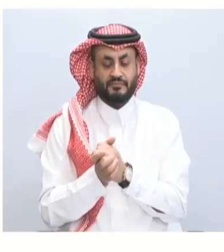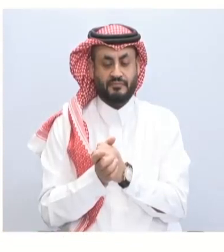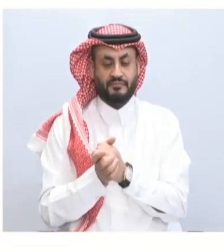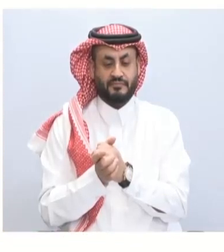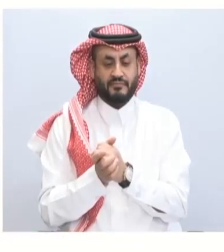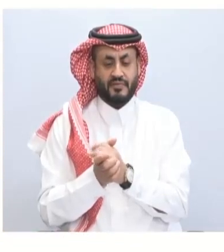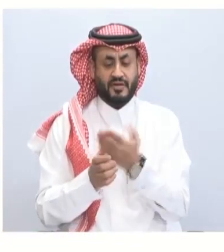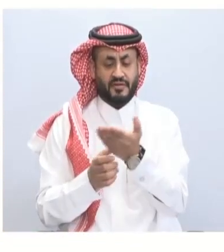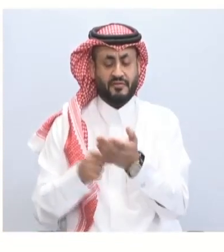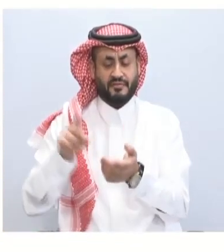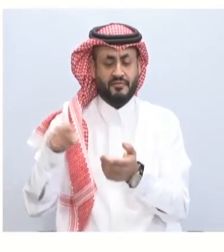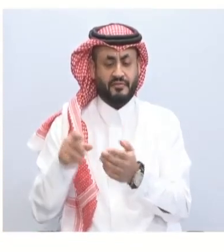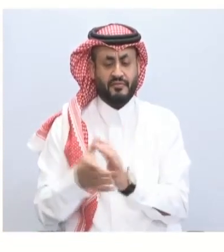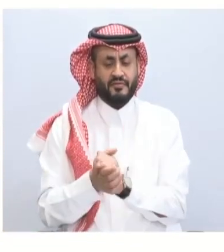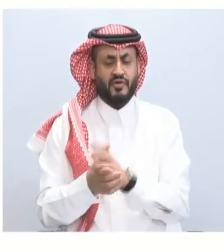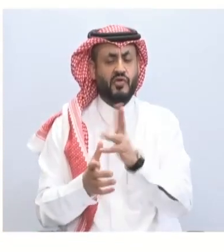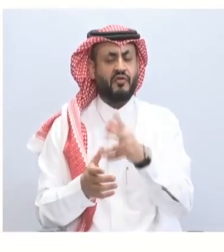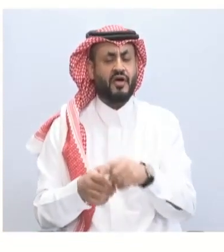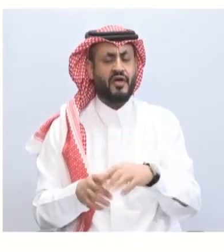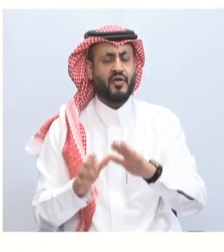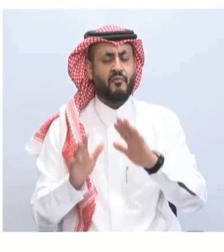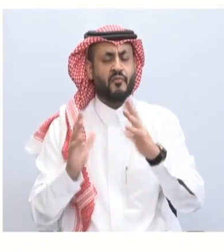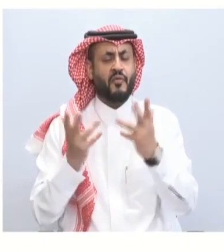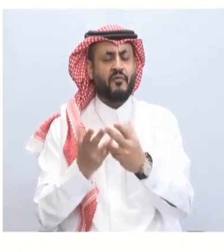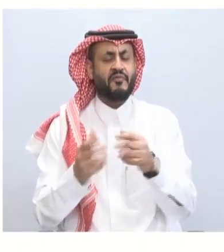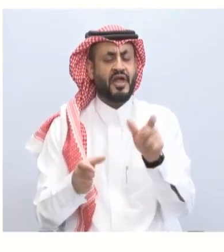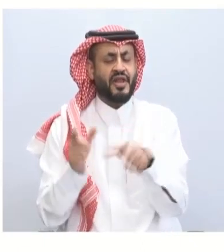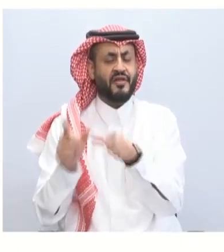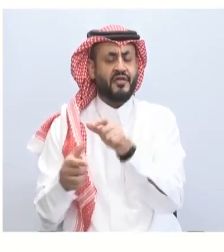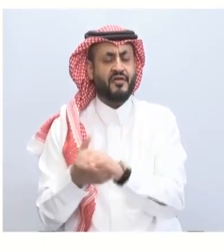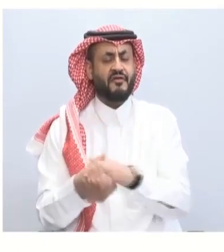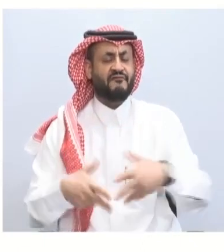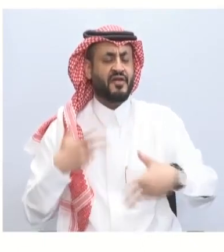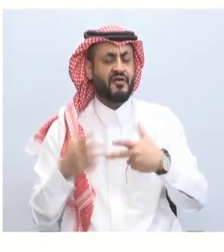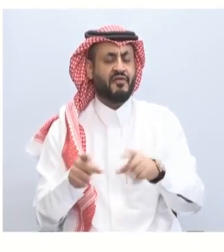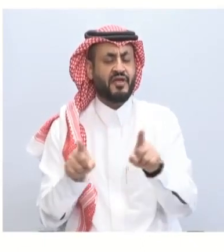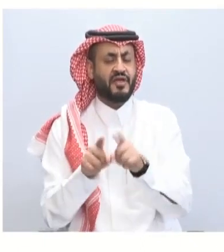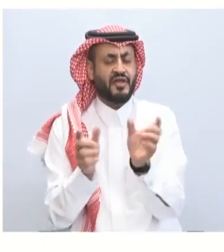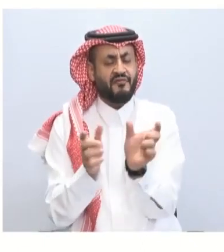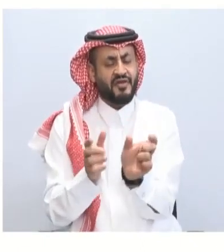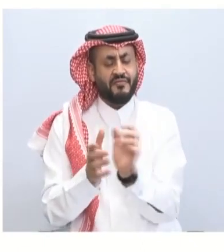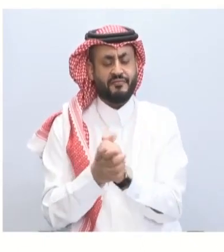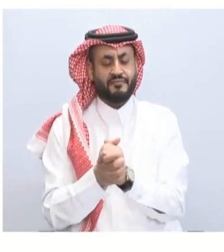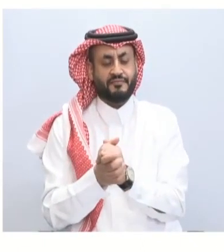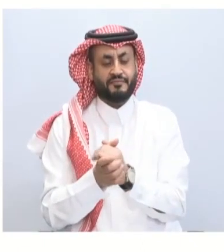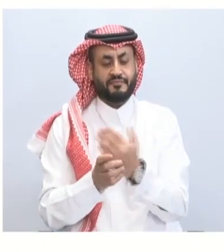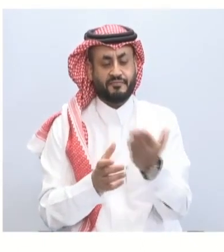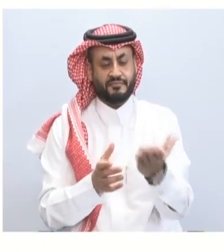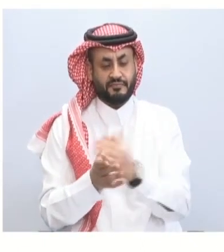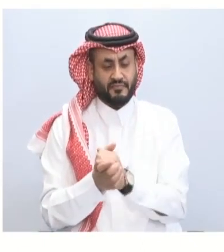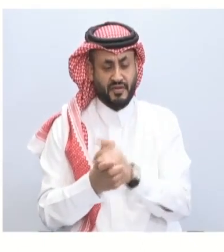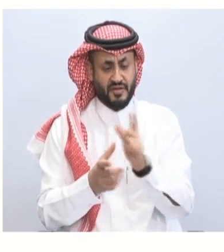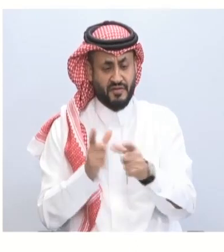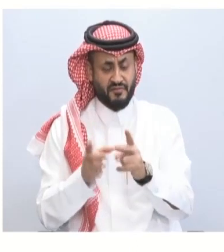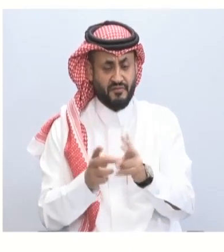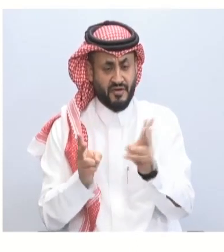Now there is a question: how did a group of students feel about using abbreviations? When these issues were addressed in a focus